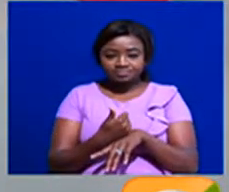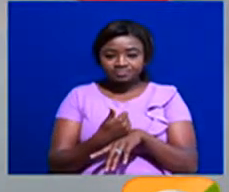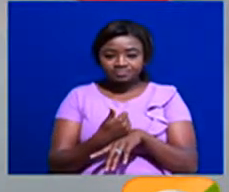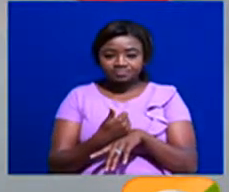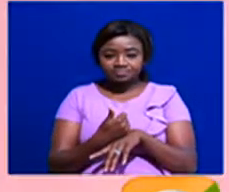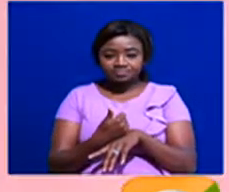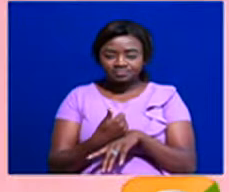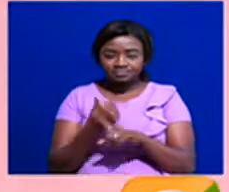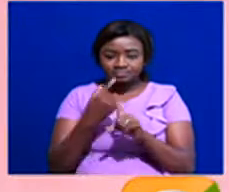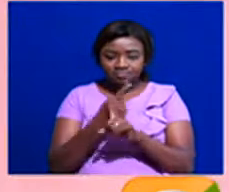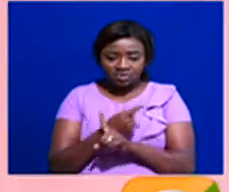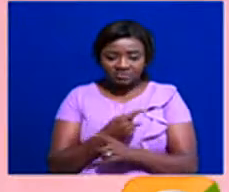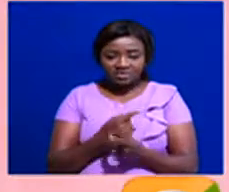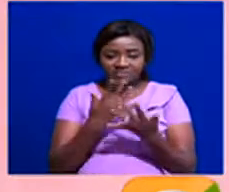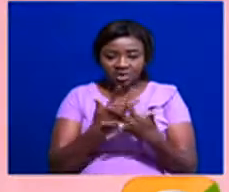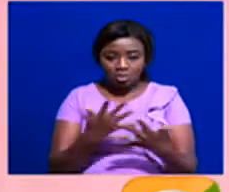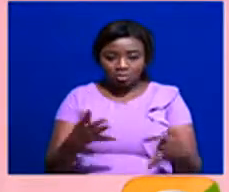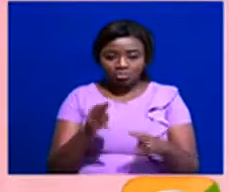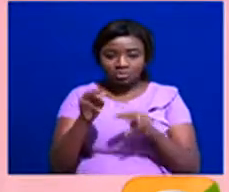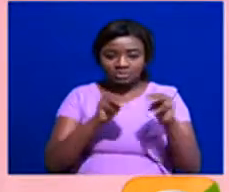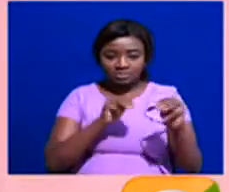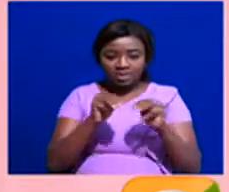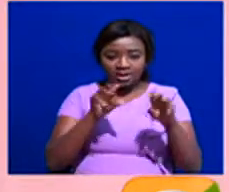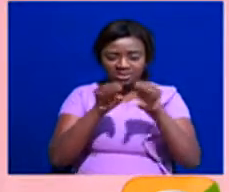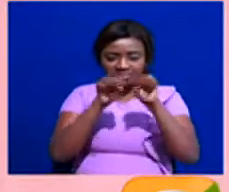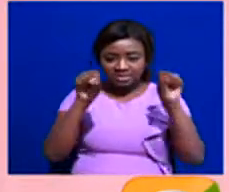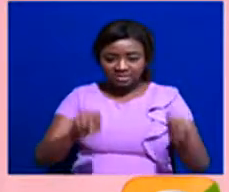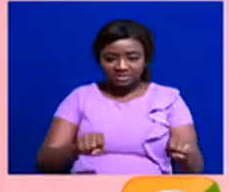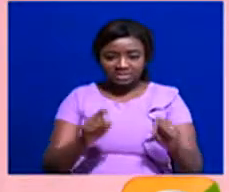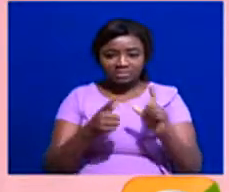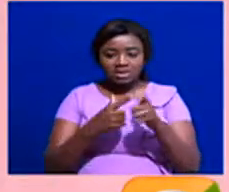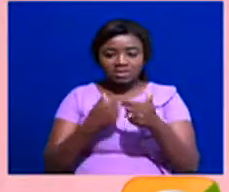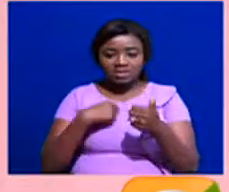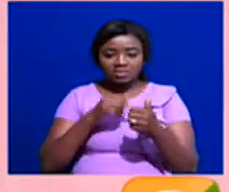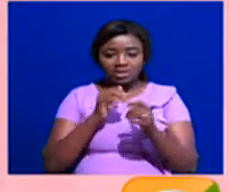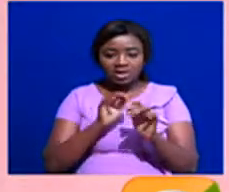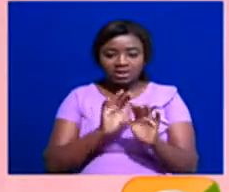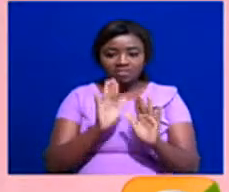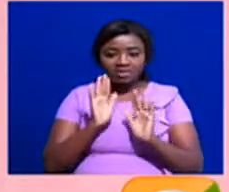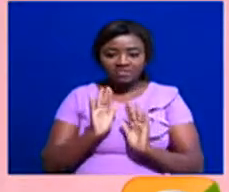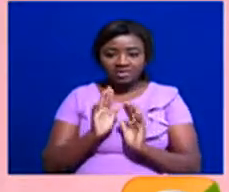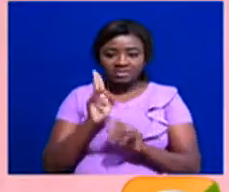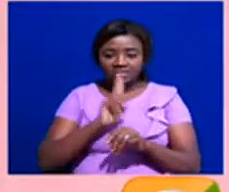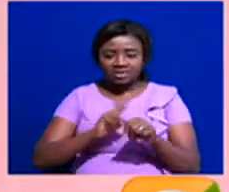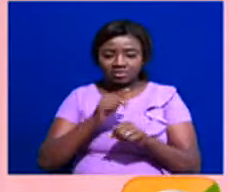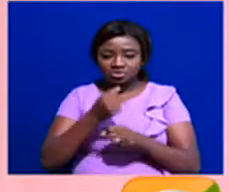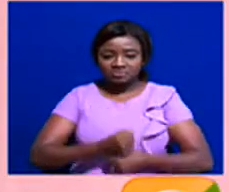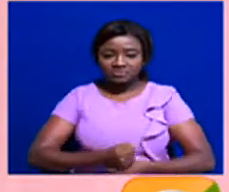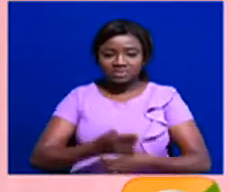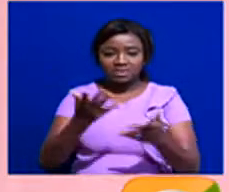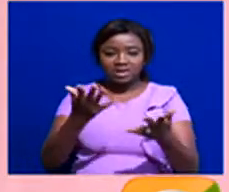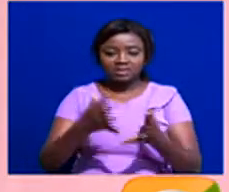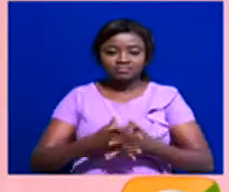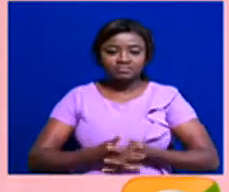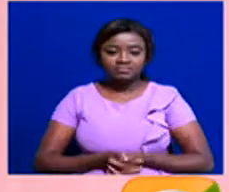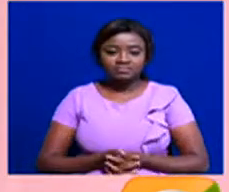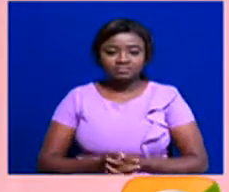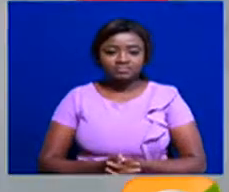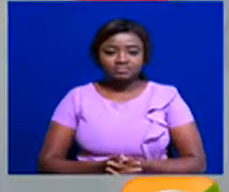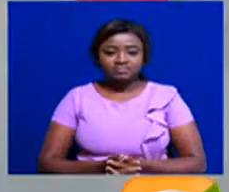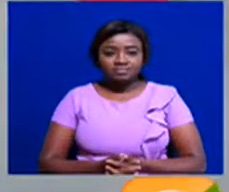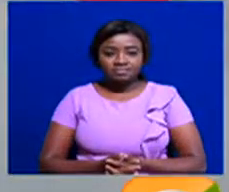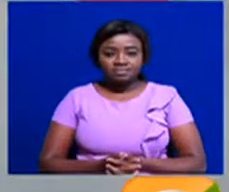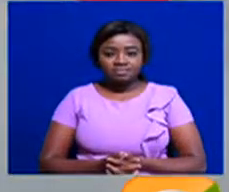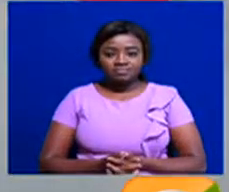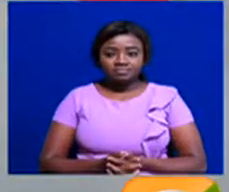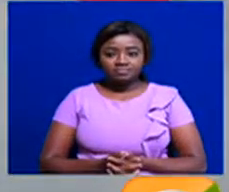accessible goods management system to prevent supply of illicit products from the supply side. Okay. Dr. Diana, let me